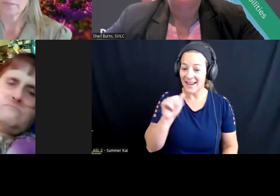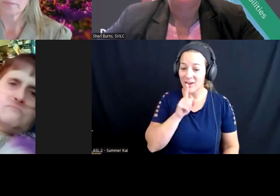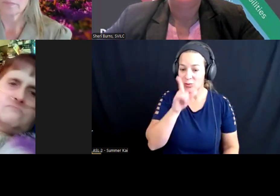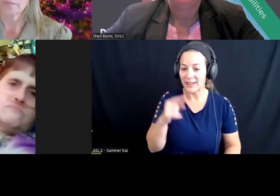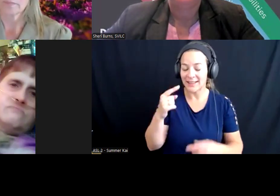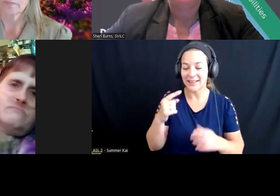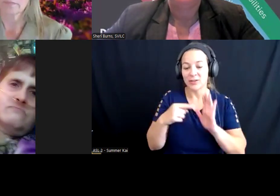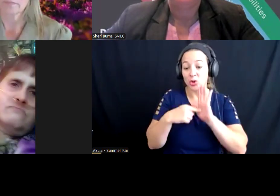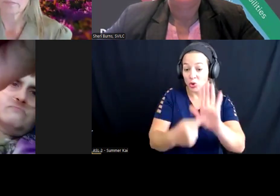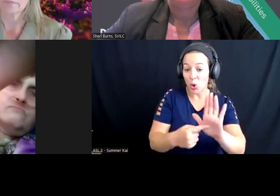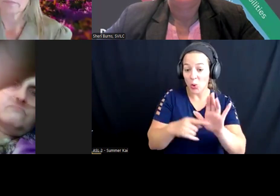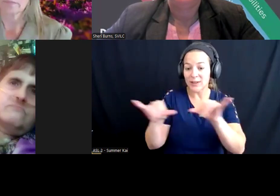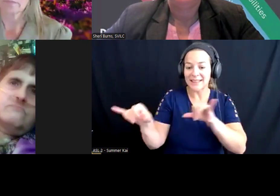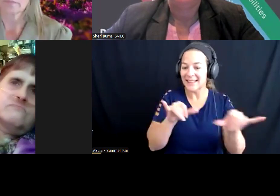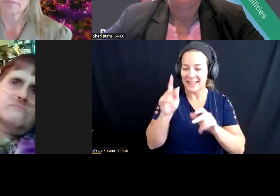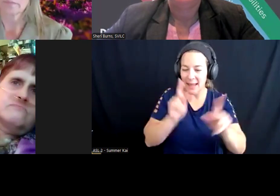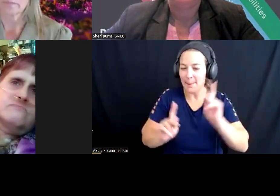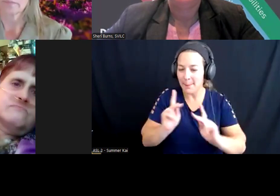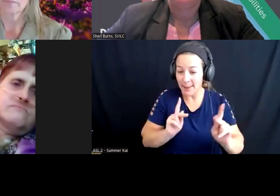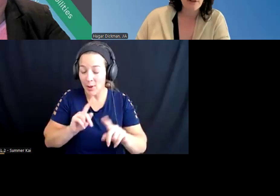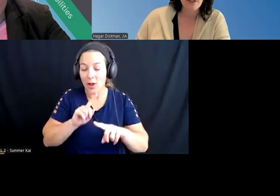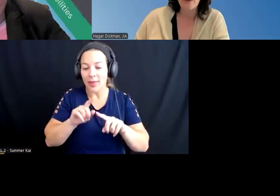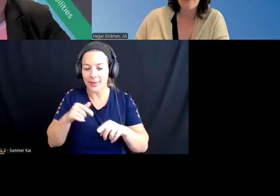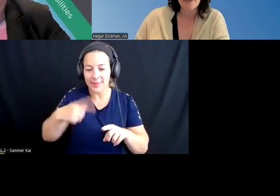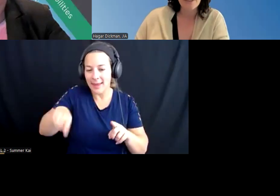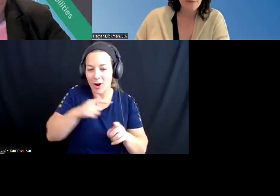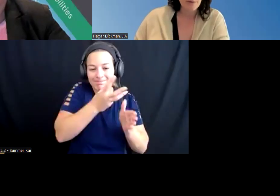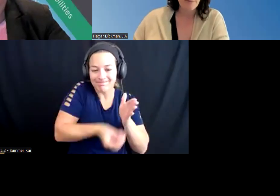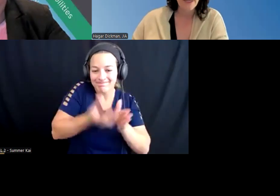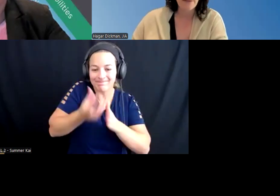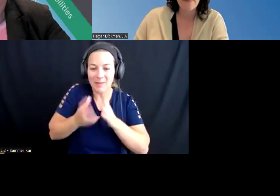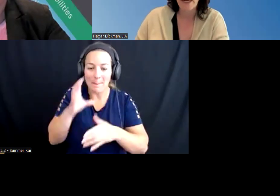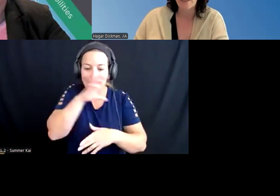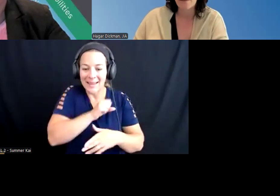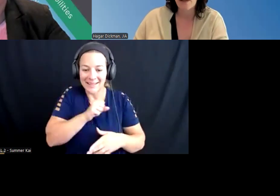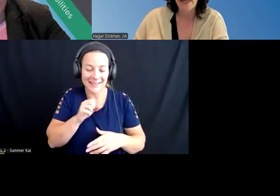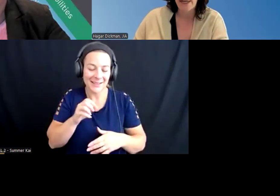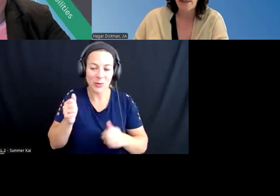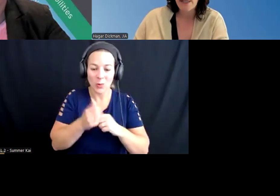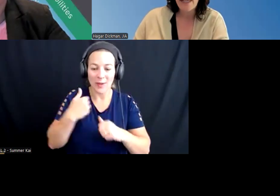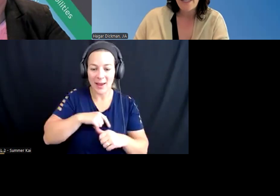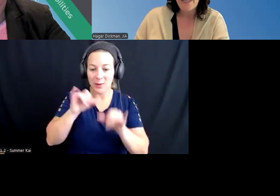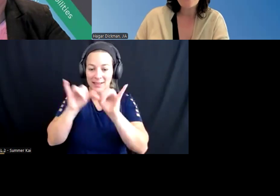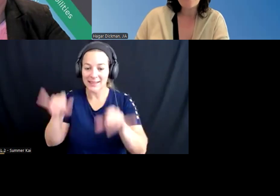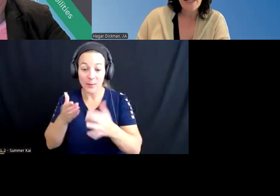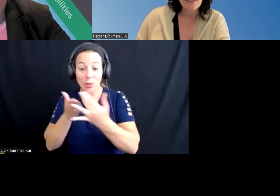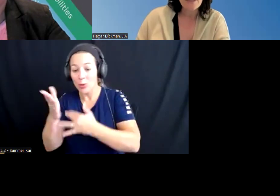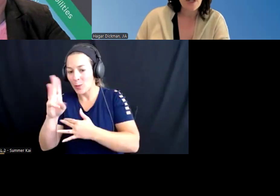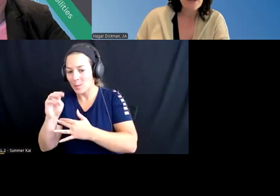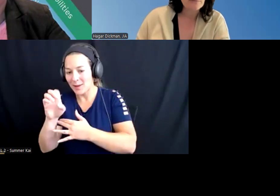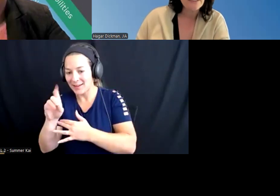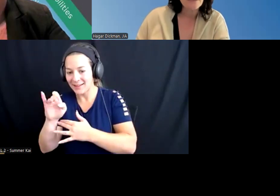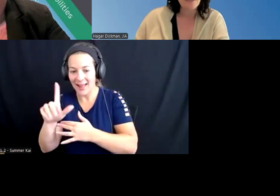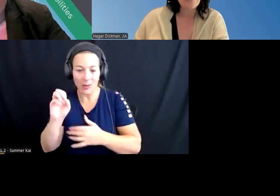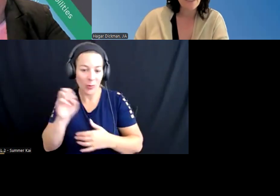same people that are falling through the cracks across all of those systems, both through Medi-Cal and non-Medi-Cal. And even if the data is